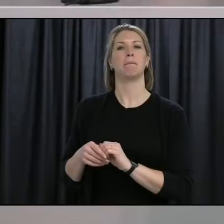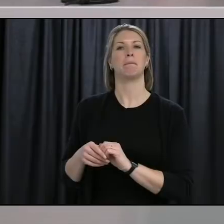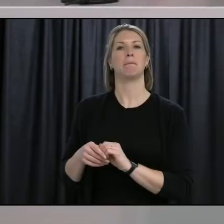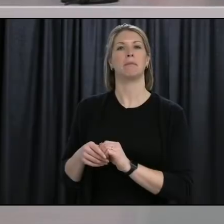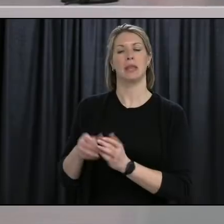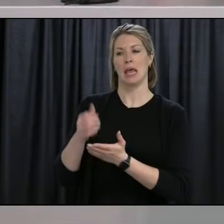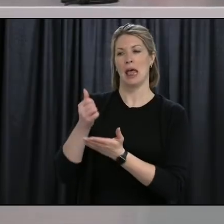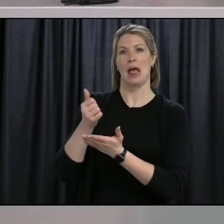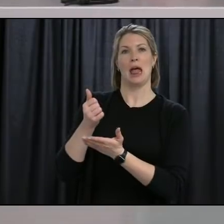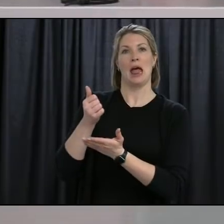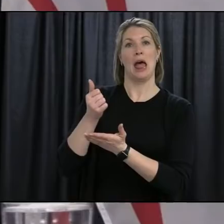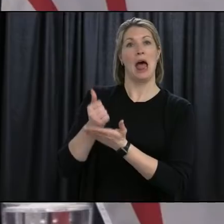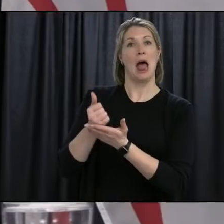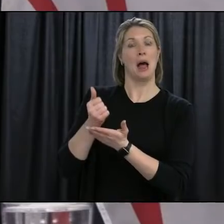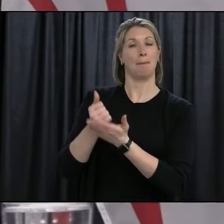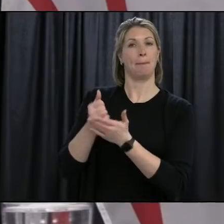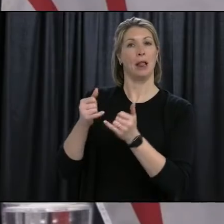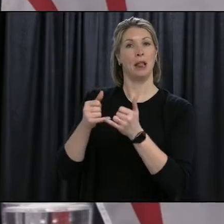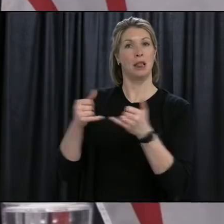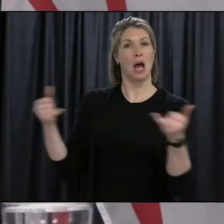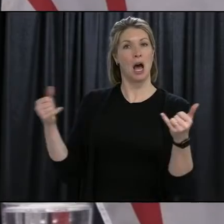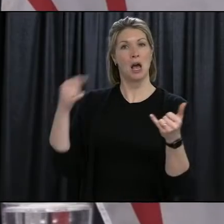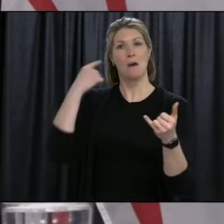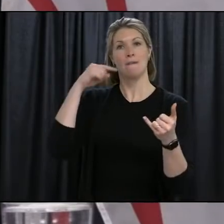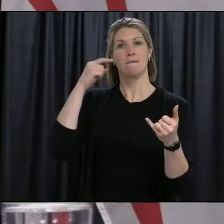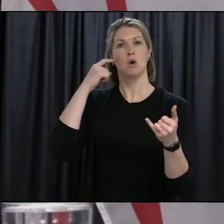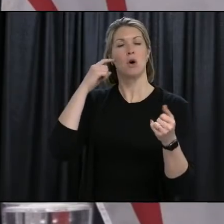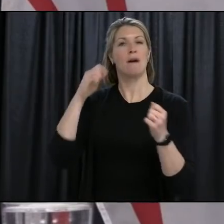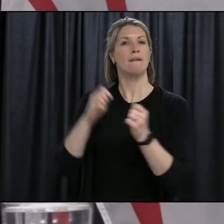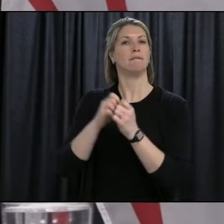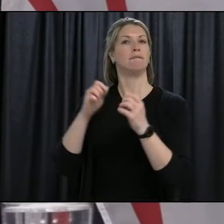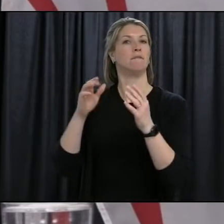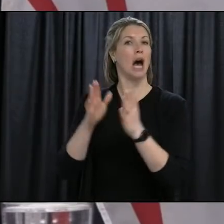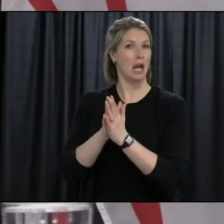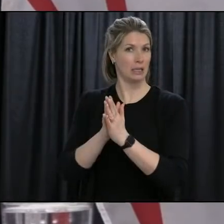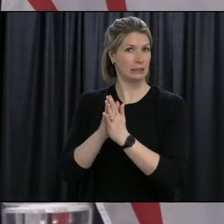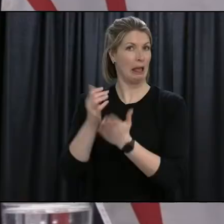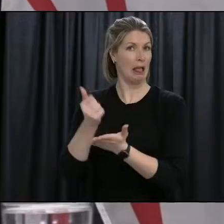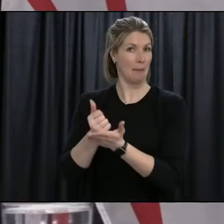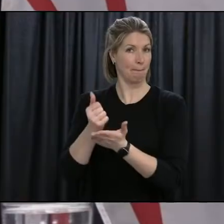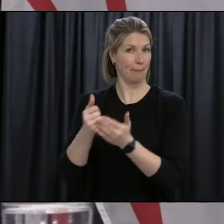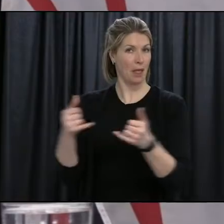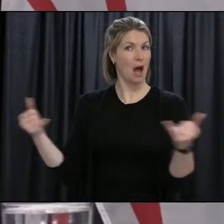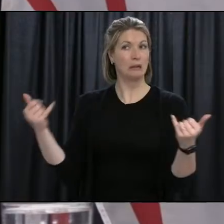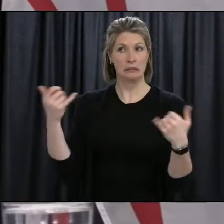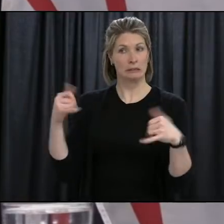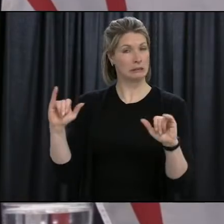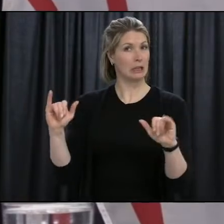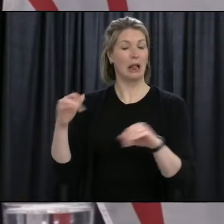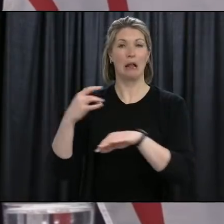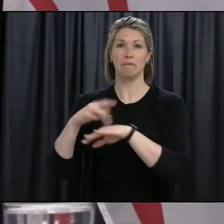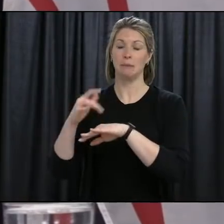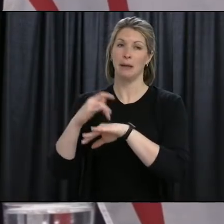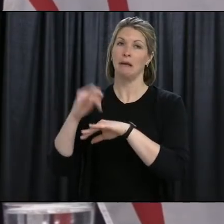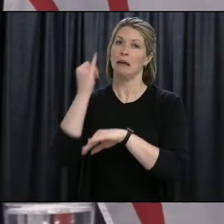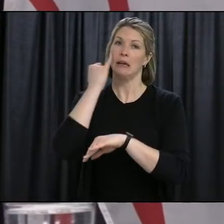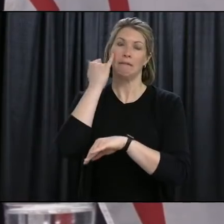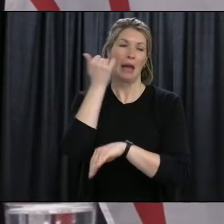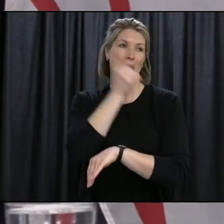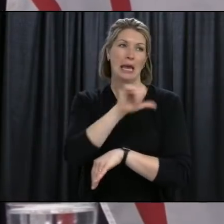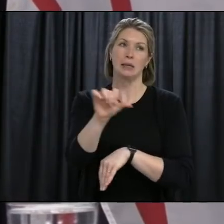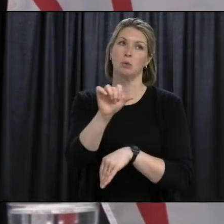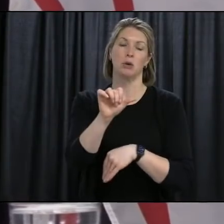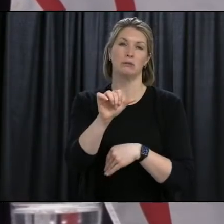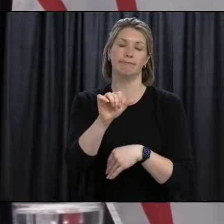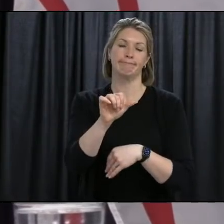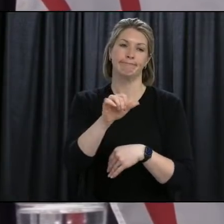helpline for intimate partner violence or domestic violence is still up and running, and if there are issues, if there's people at home who are